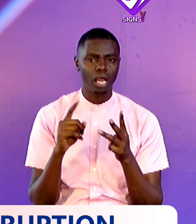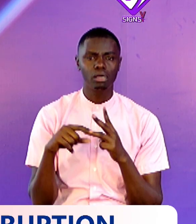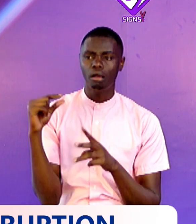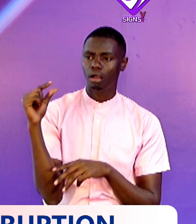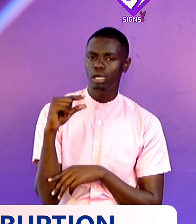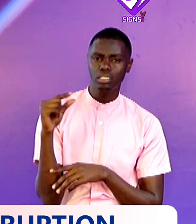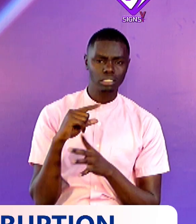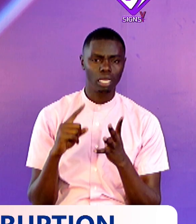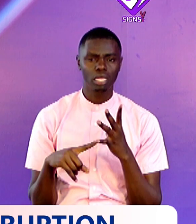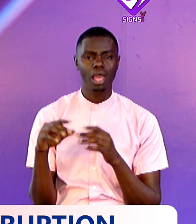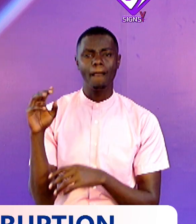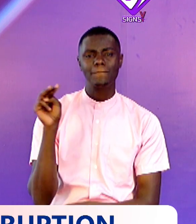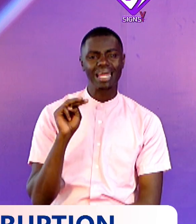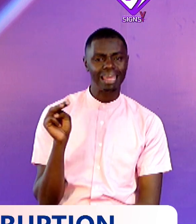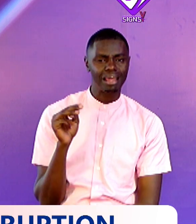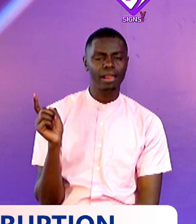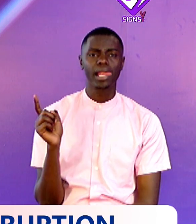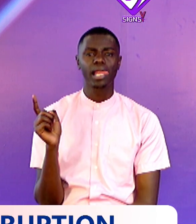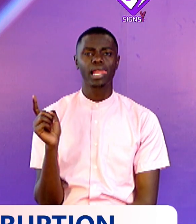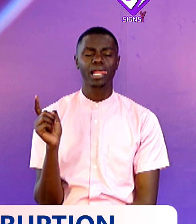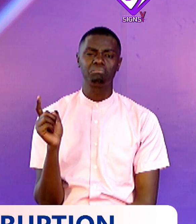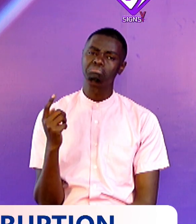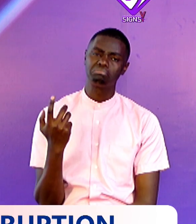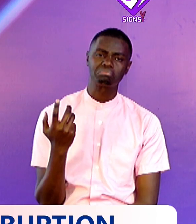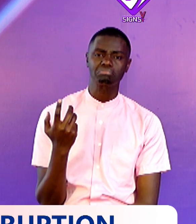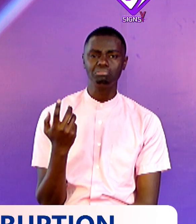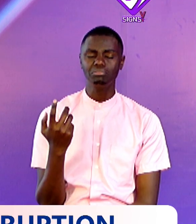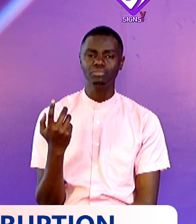Garissa, Mandera, it was like